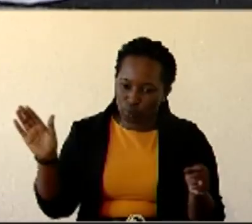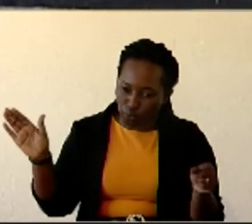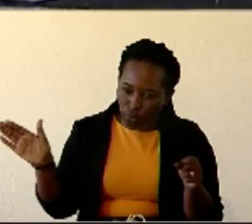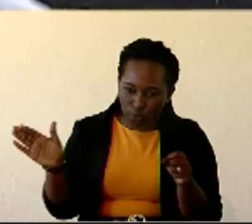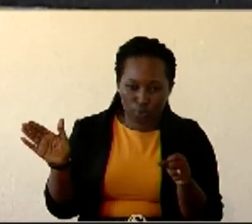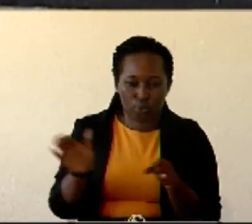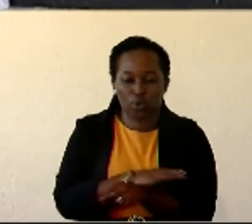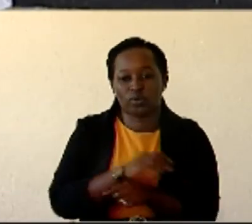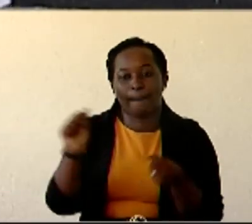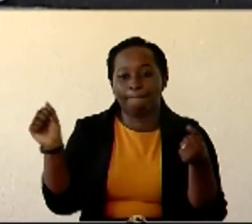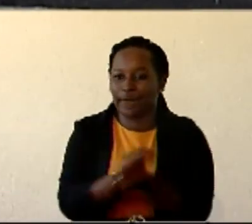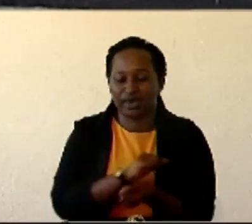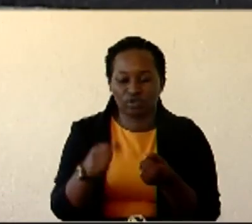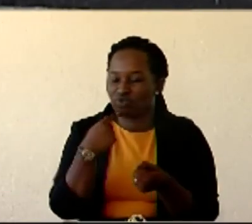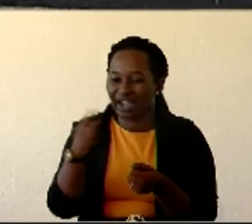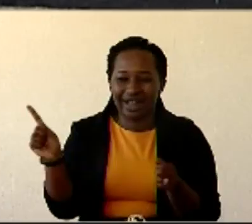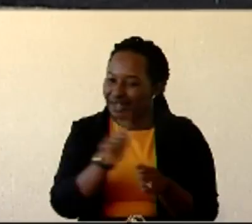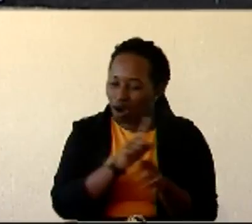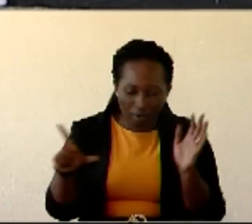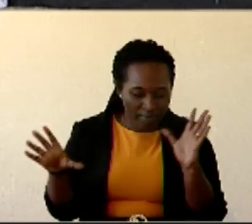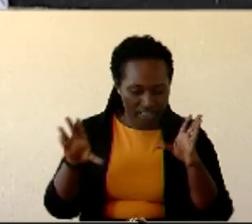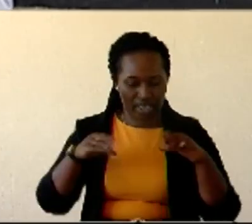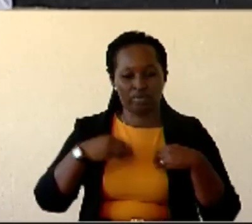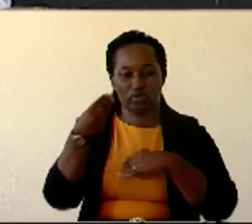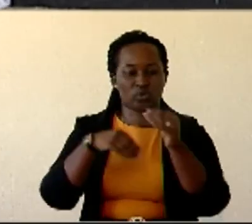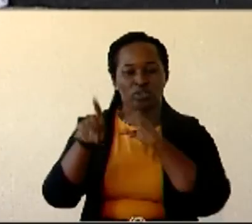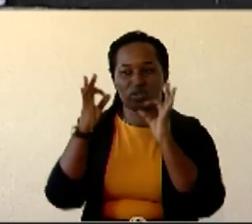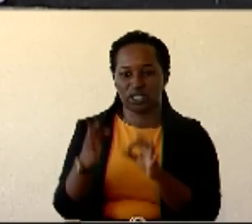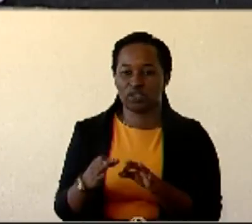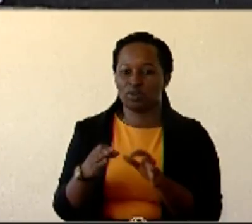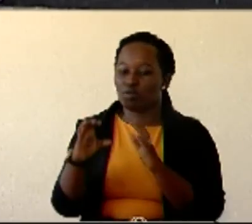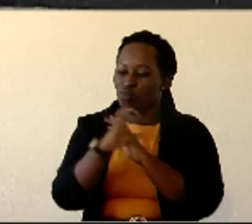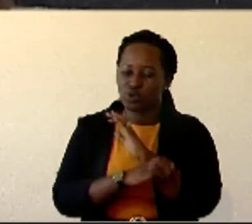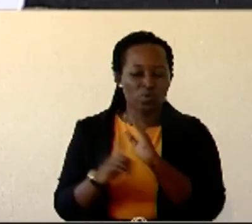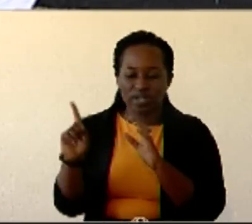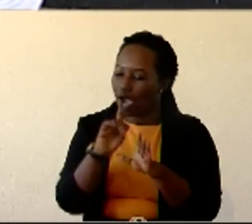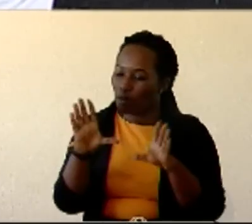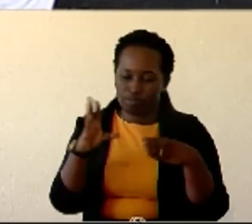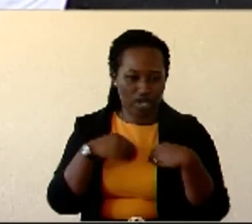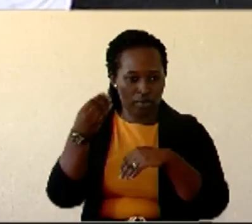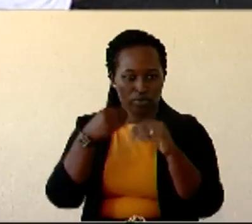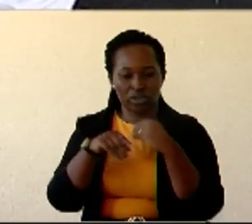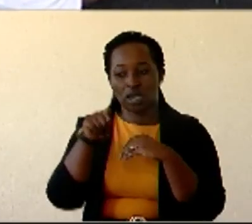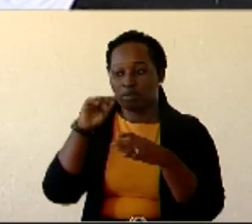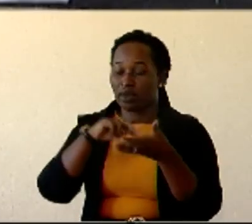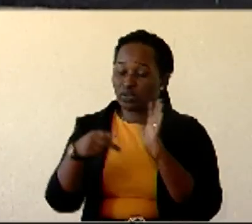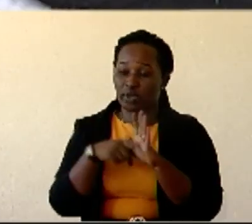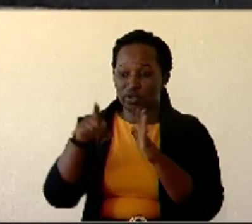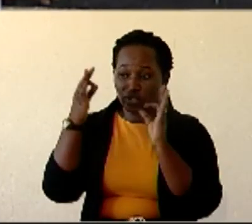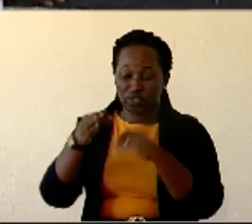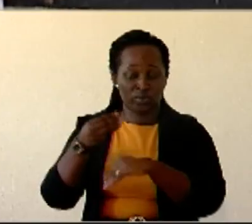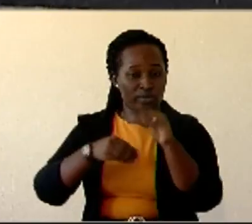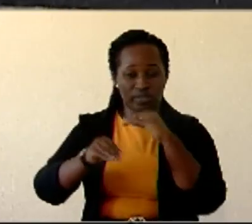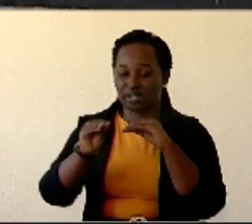puts a ban on the production of a given commodity, that means its supply will be zero. Its supply will